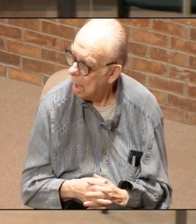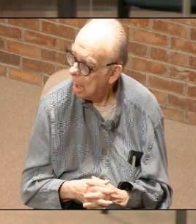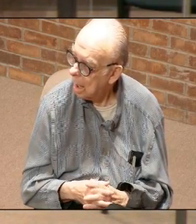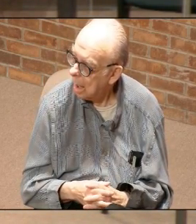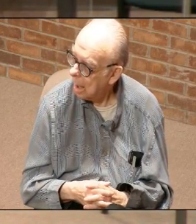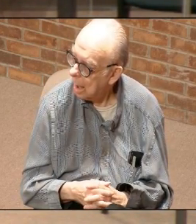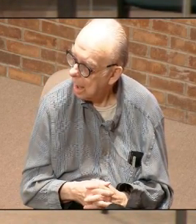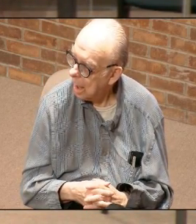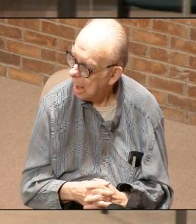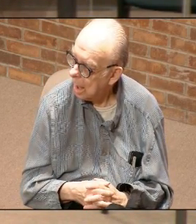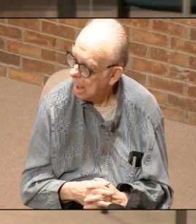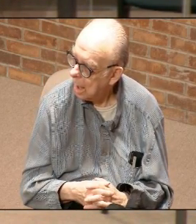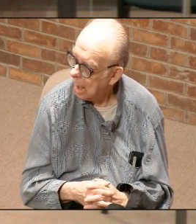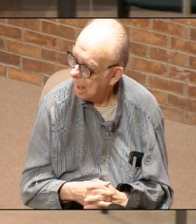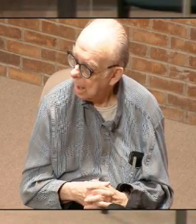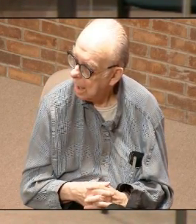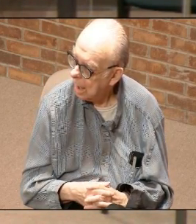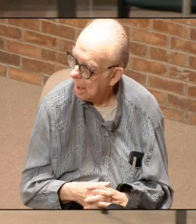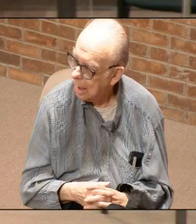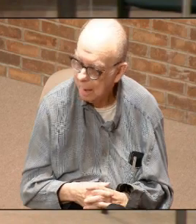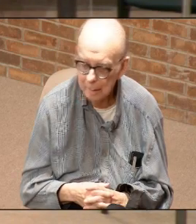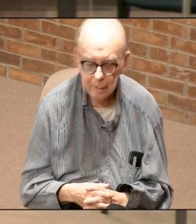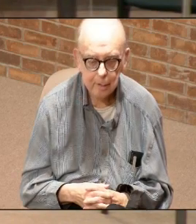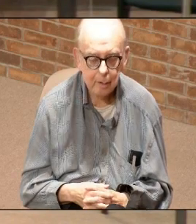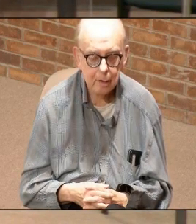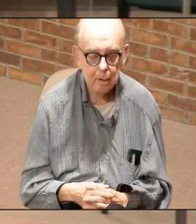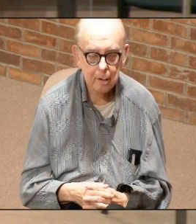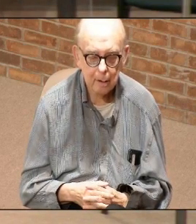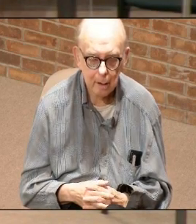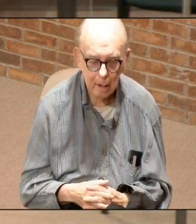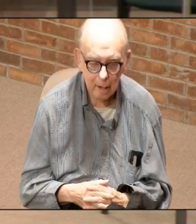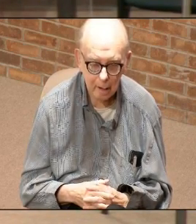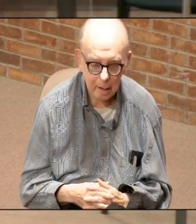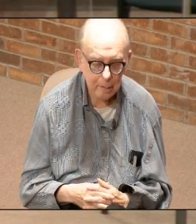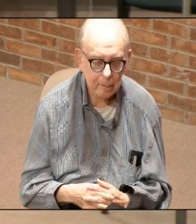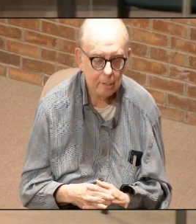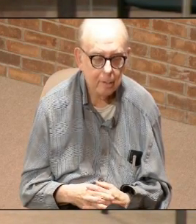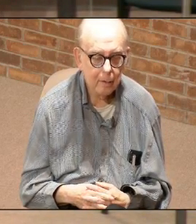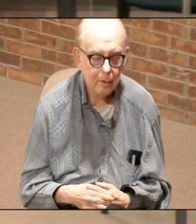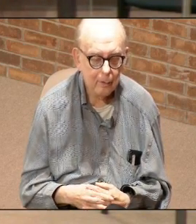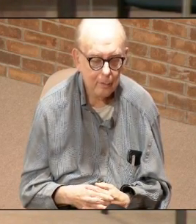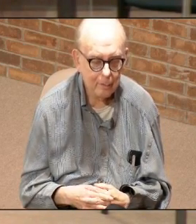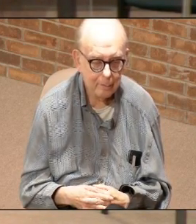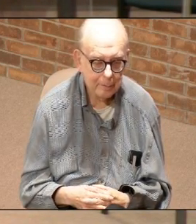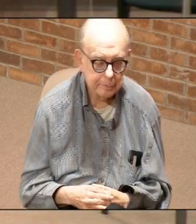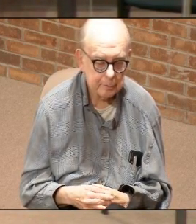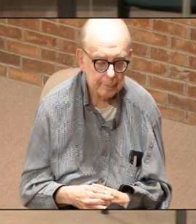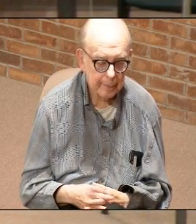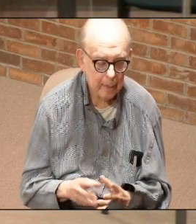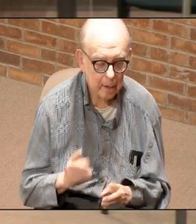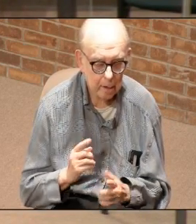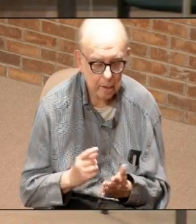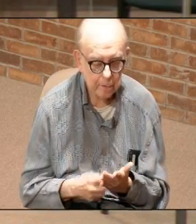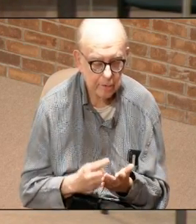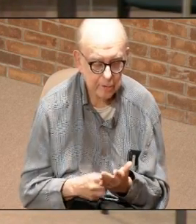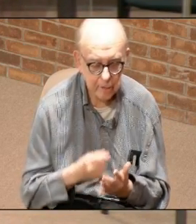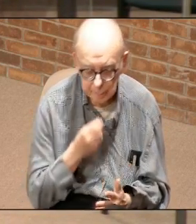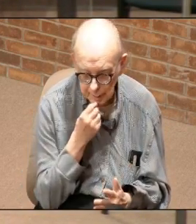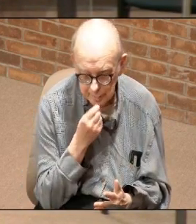think I'm on. Am I on? Yeah, I'm on. Let me get this thing closer to my mouth. Can you hear me